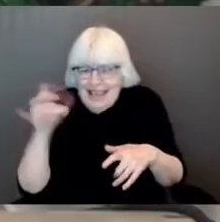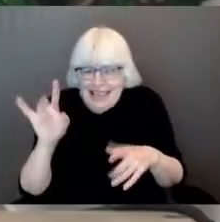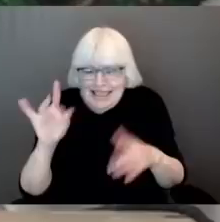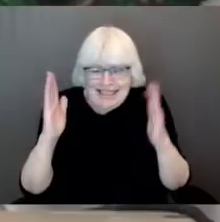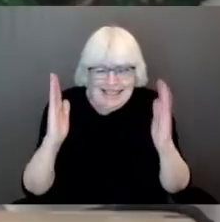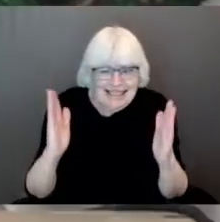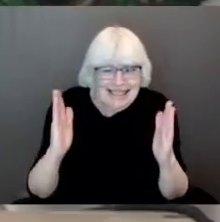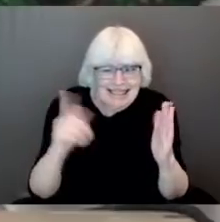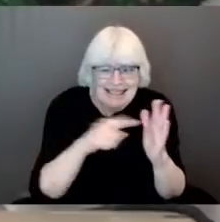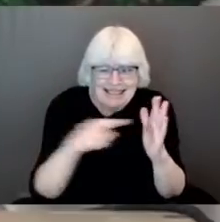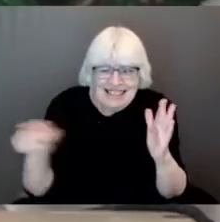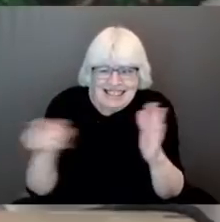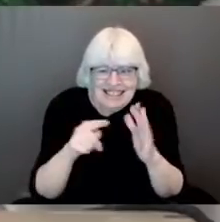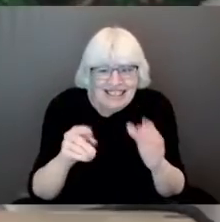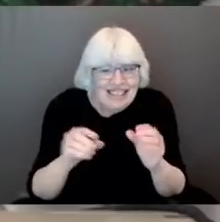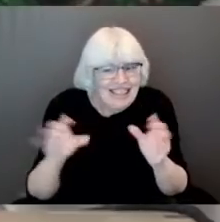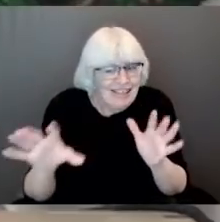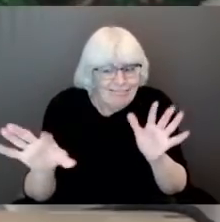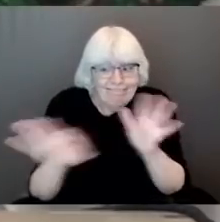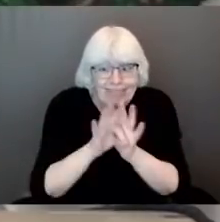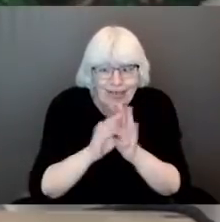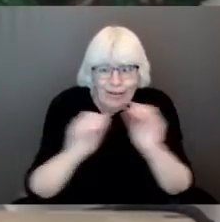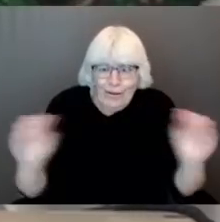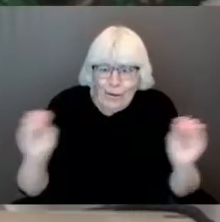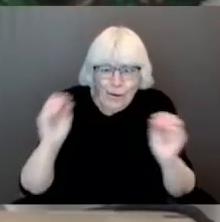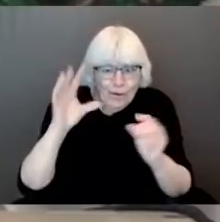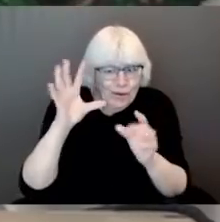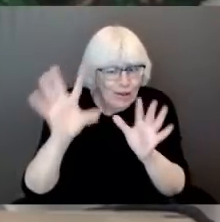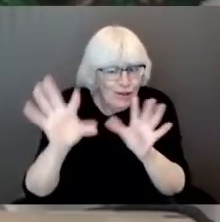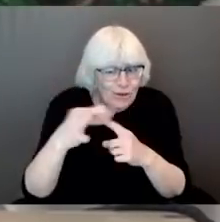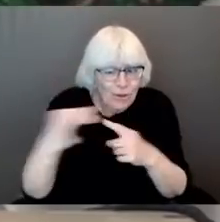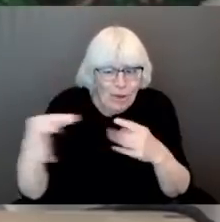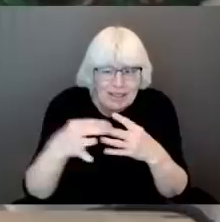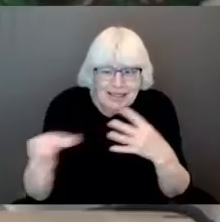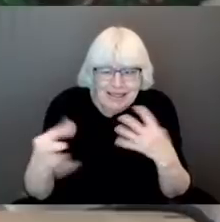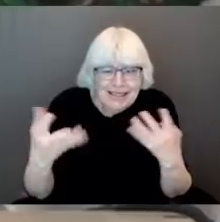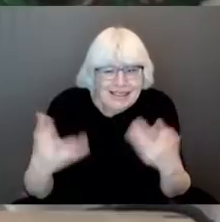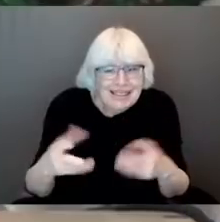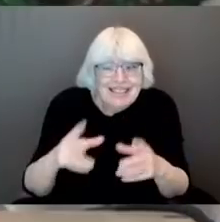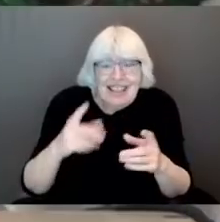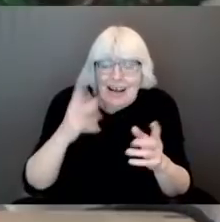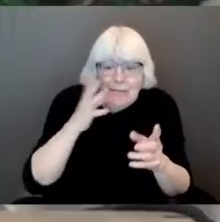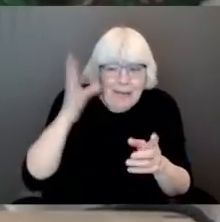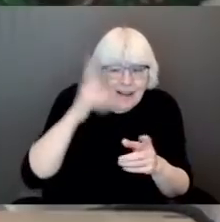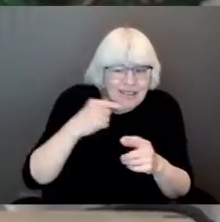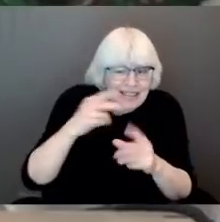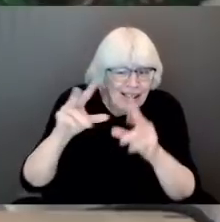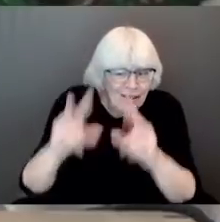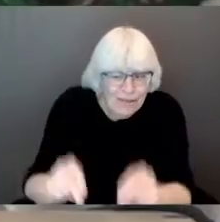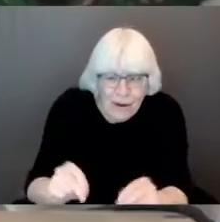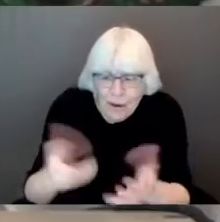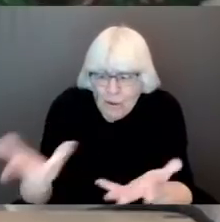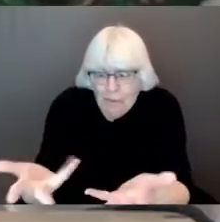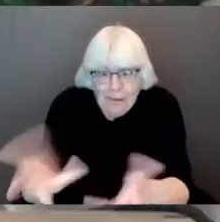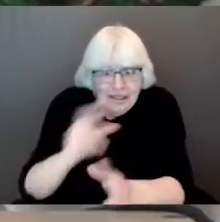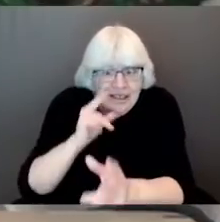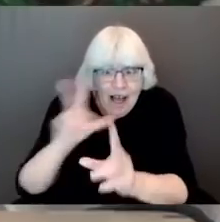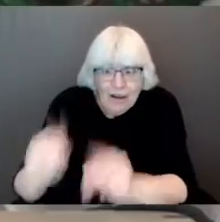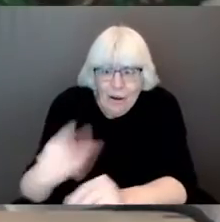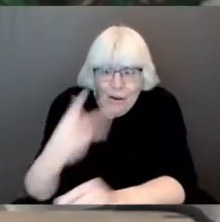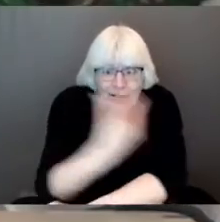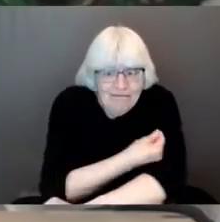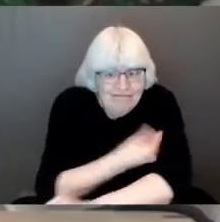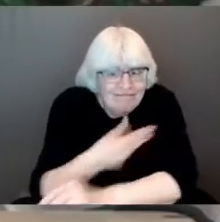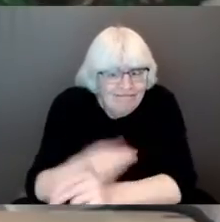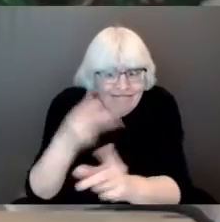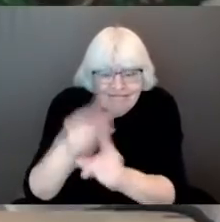their parents or guardians, if they don't have it, have decided they don't want them to have it for a variety of reasons, and I